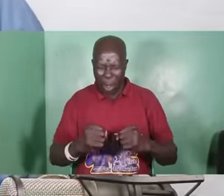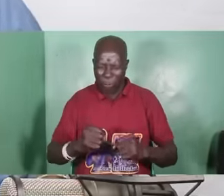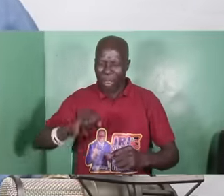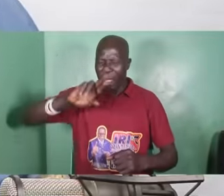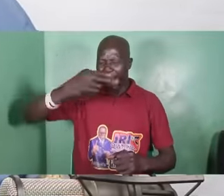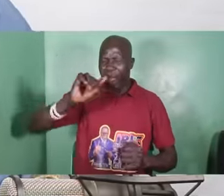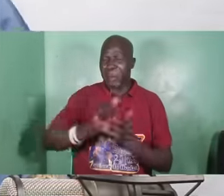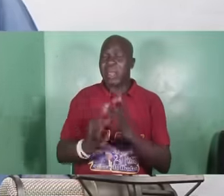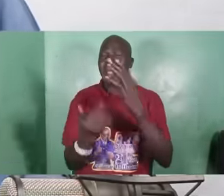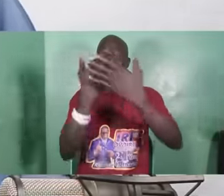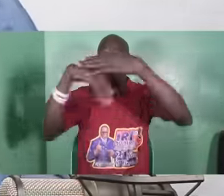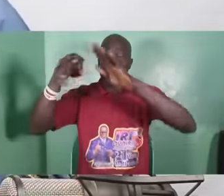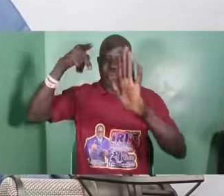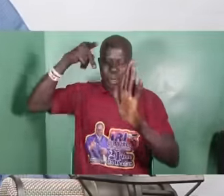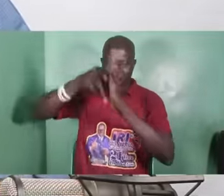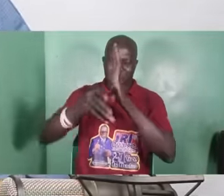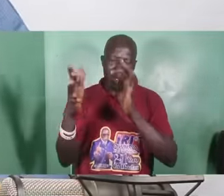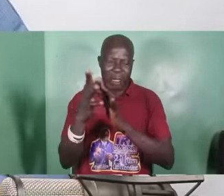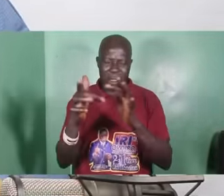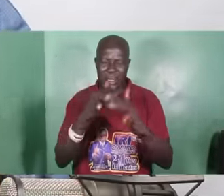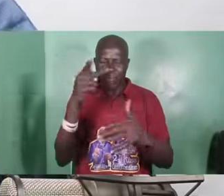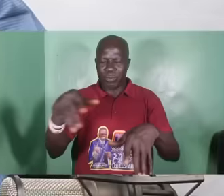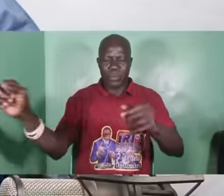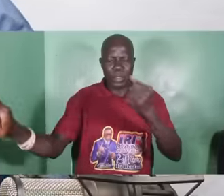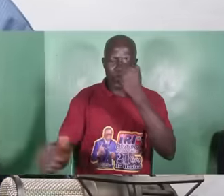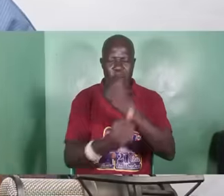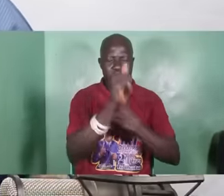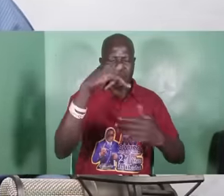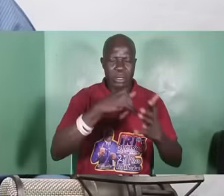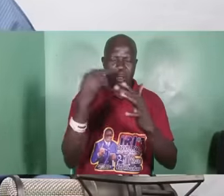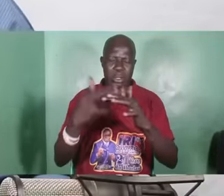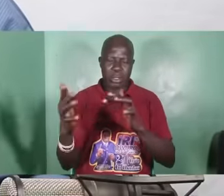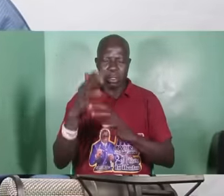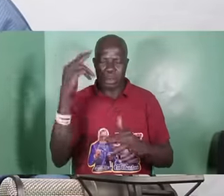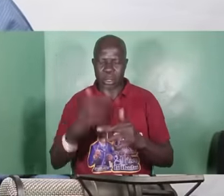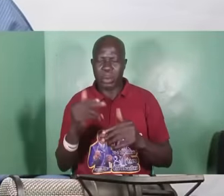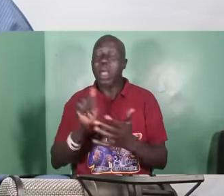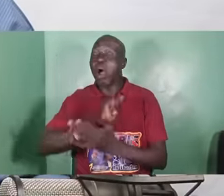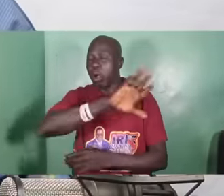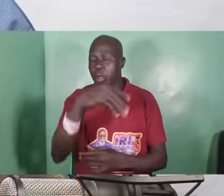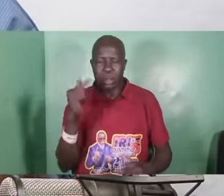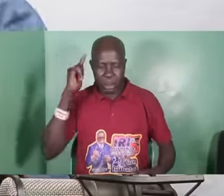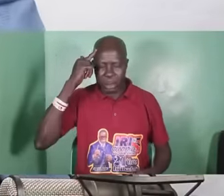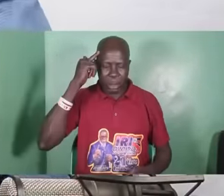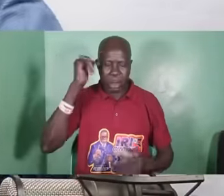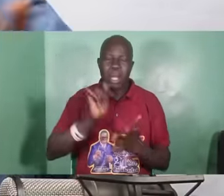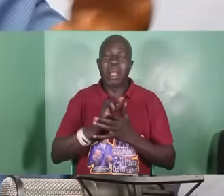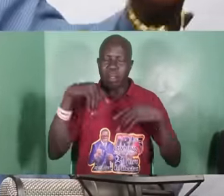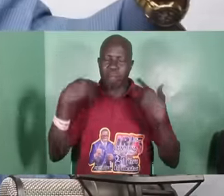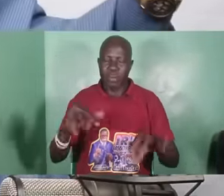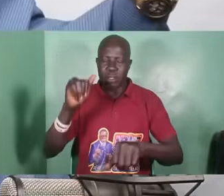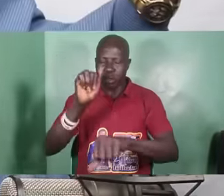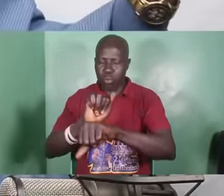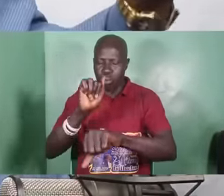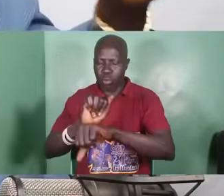of Haman of God. Ogun pa loruko yin. Amen. Haman yi. This Haman. Gbogbo ero ni pe. All his thoughts was that. O ti pari ise re